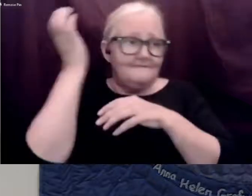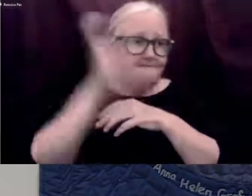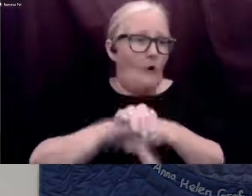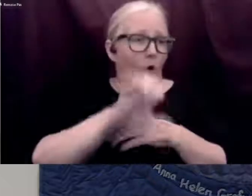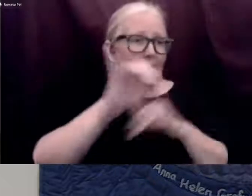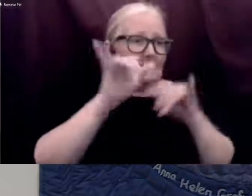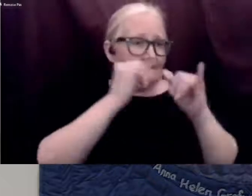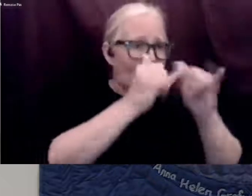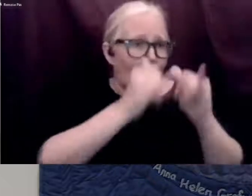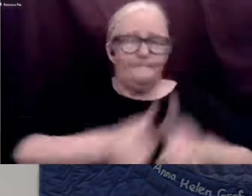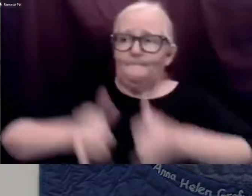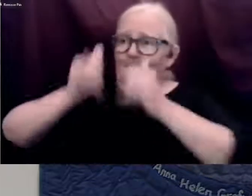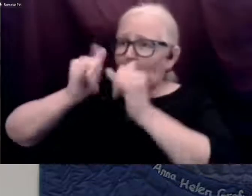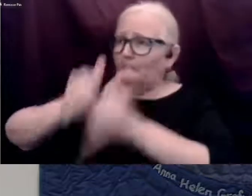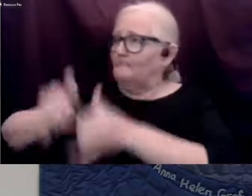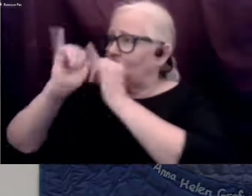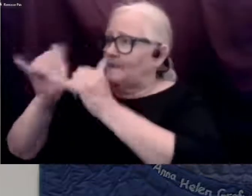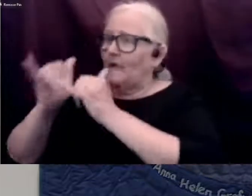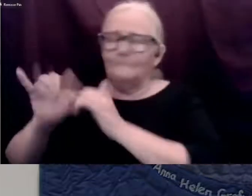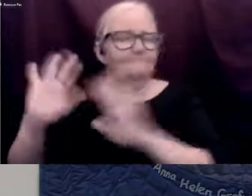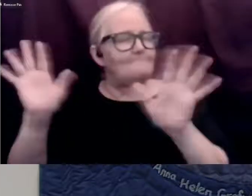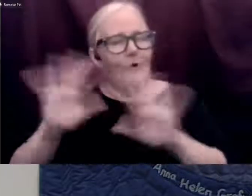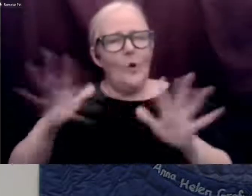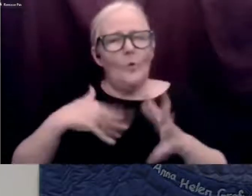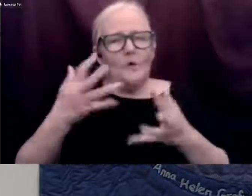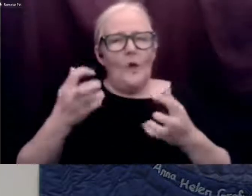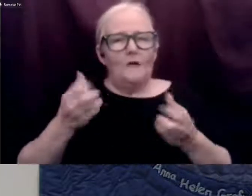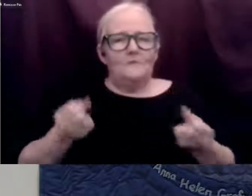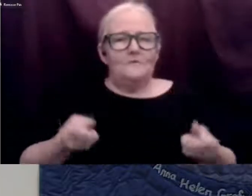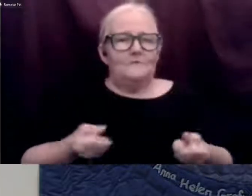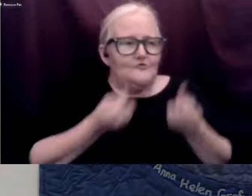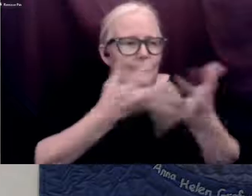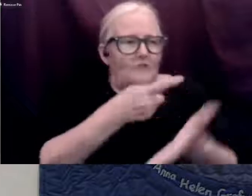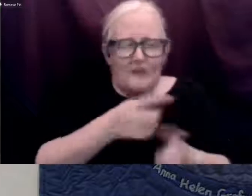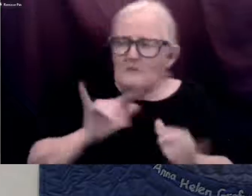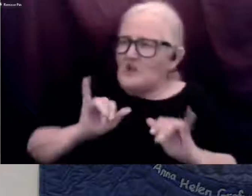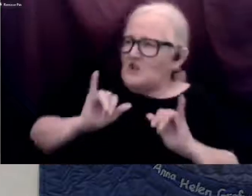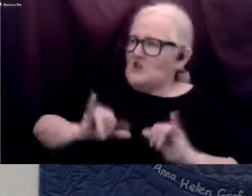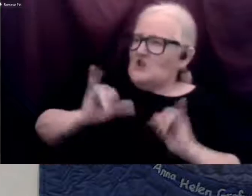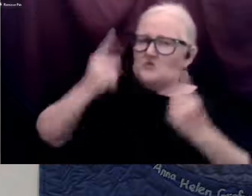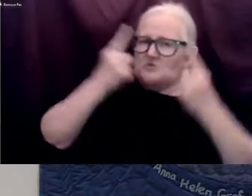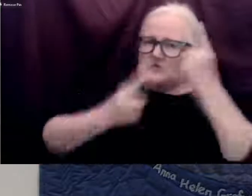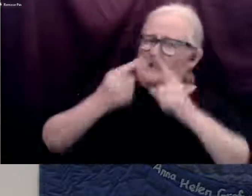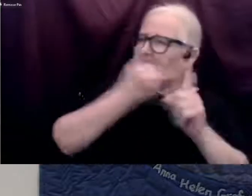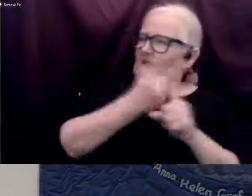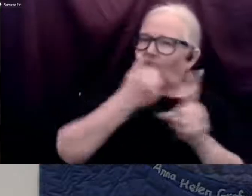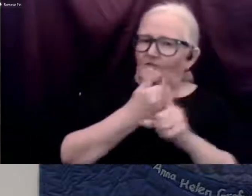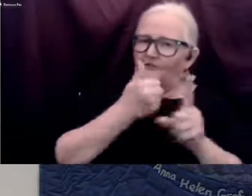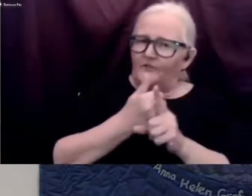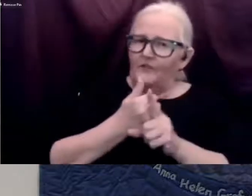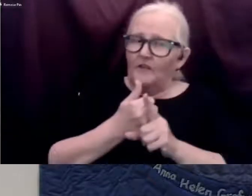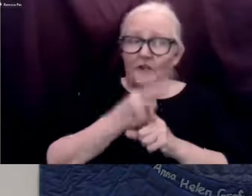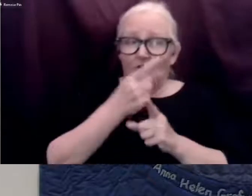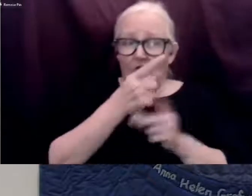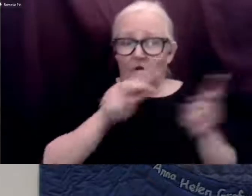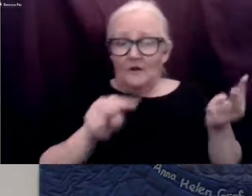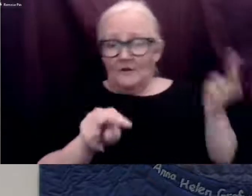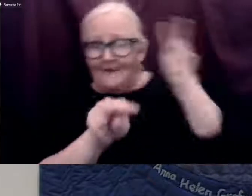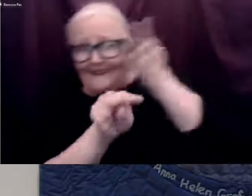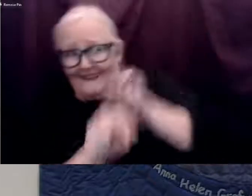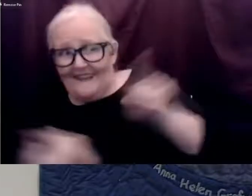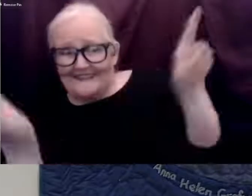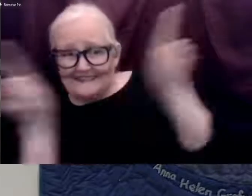own. Not to make them see with our eyes, but to look inquiringly and steadily with their